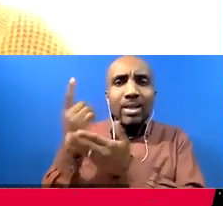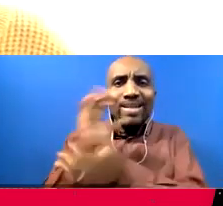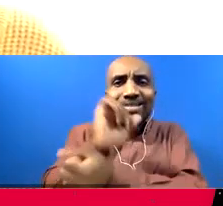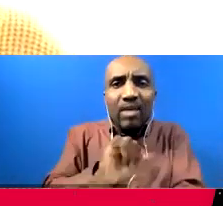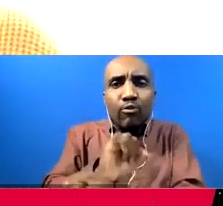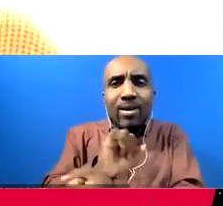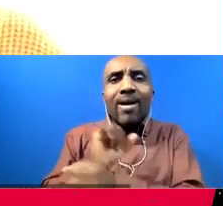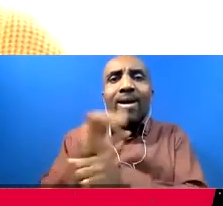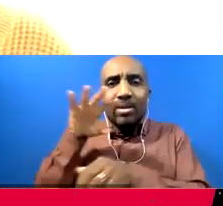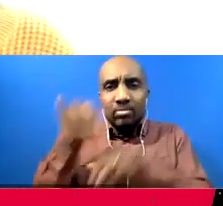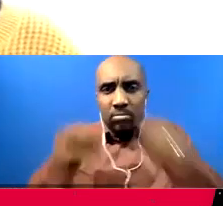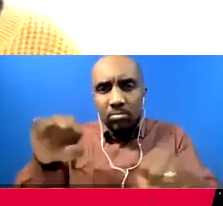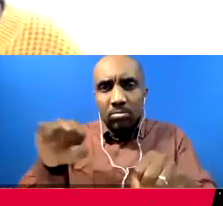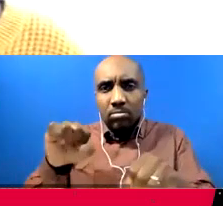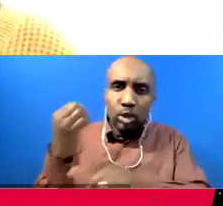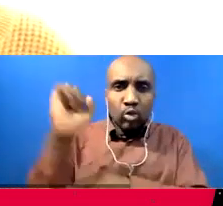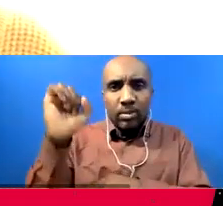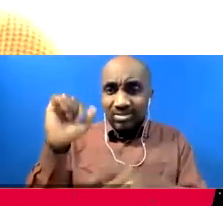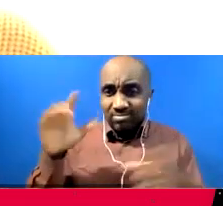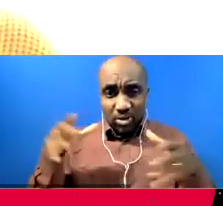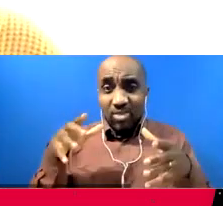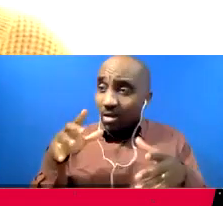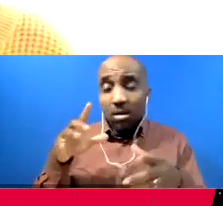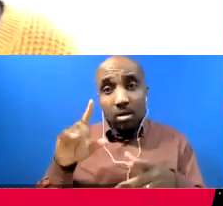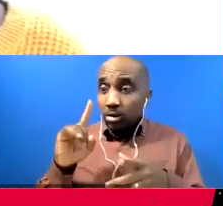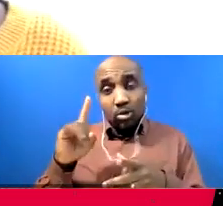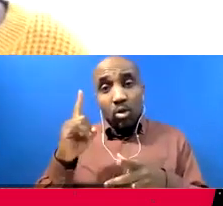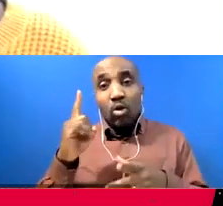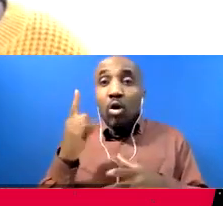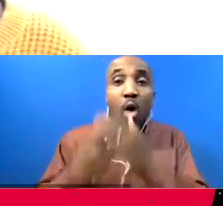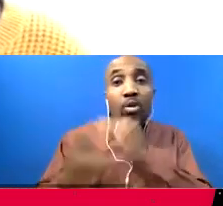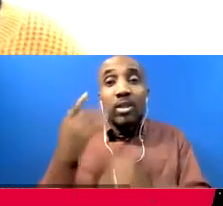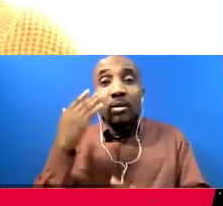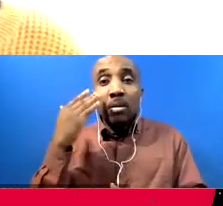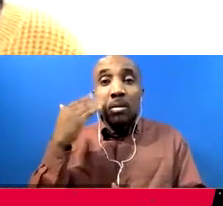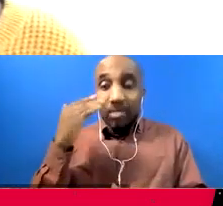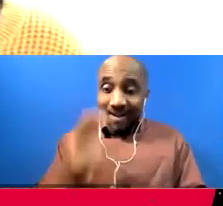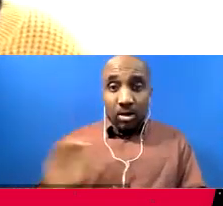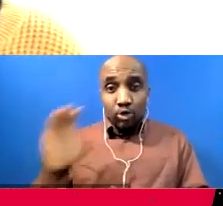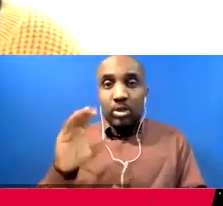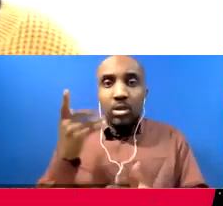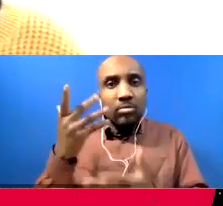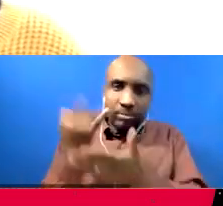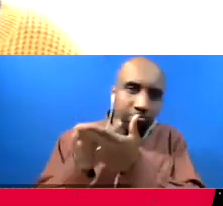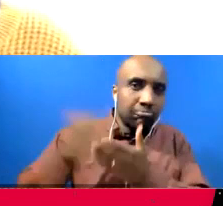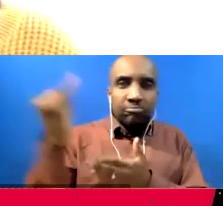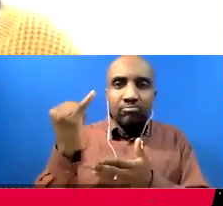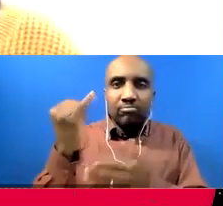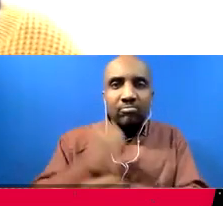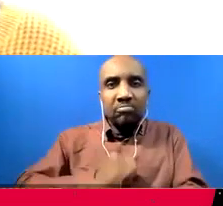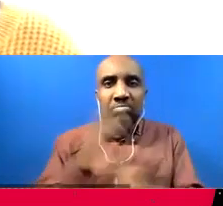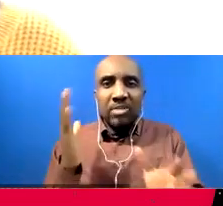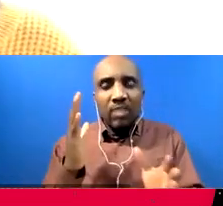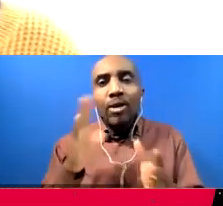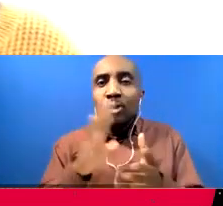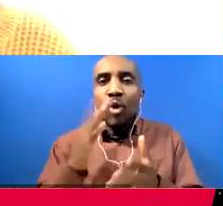they created the first Black Republic and the only country to be founded on a successful slave revolt. So as the descendant of Haitian revolutionaries from both